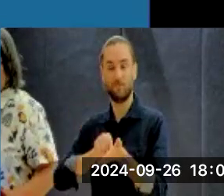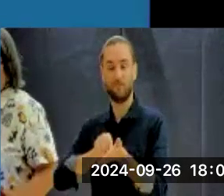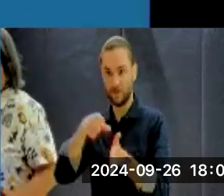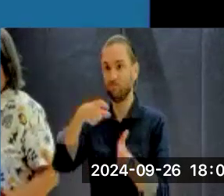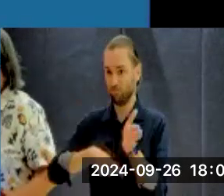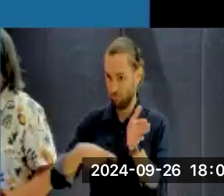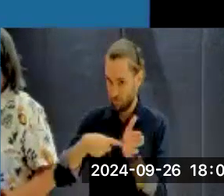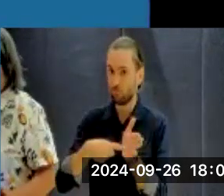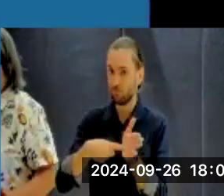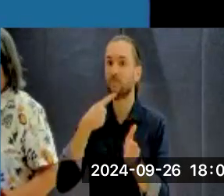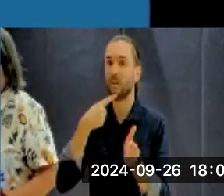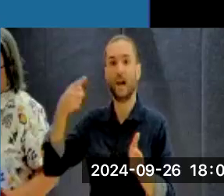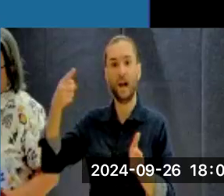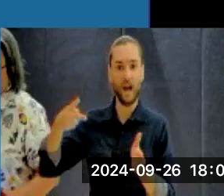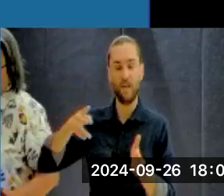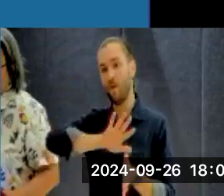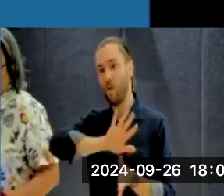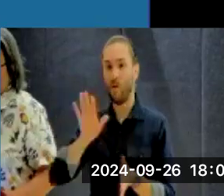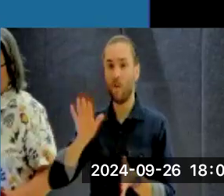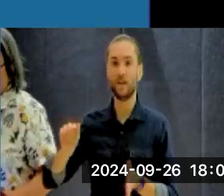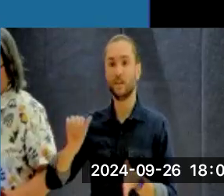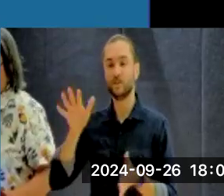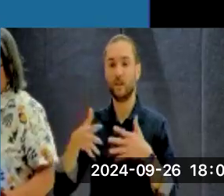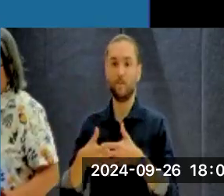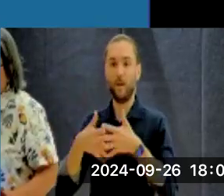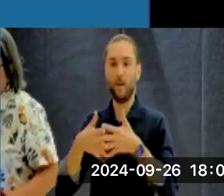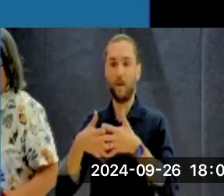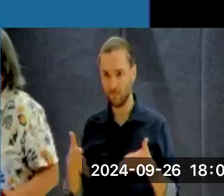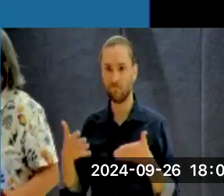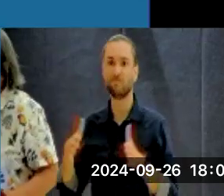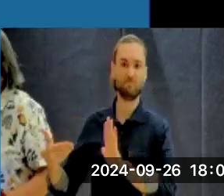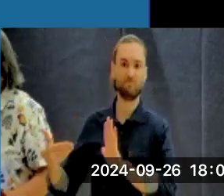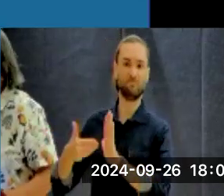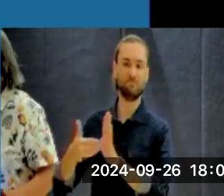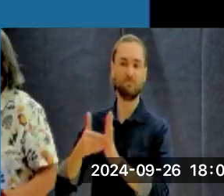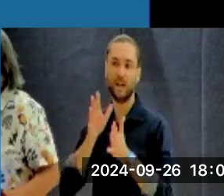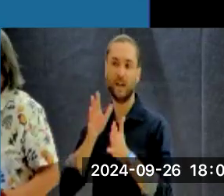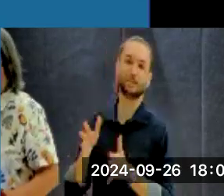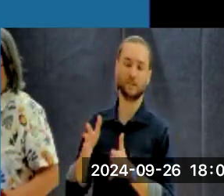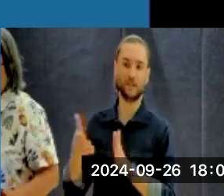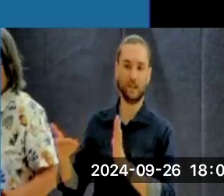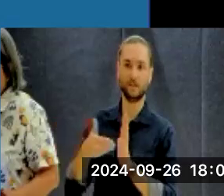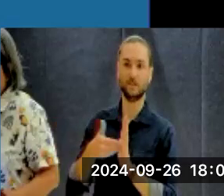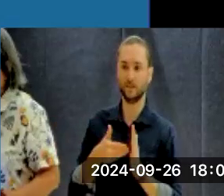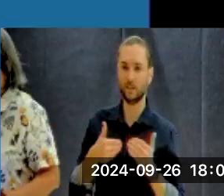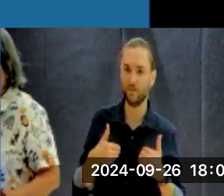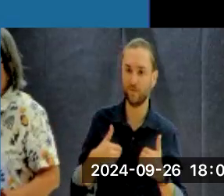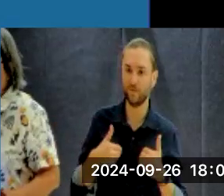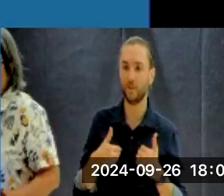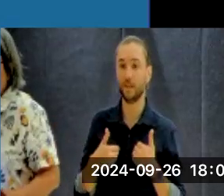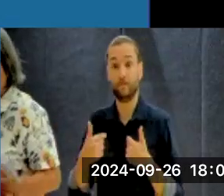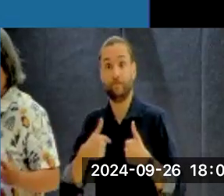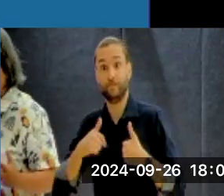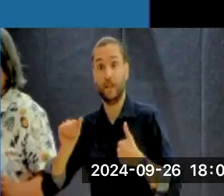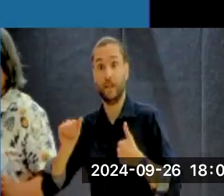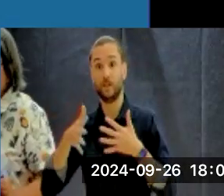felt that they have felt hatred towards themselves, being Asian American. I think all of us